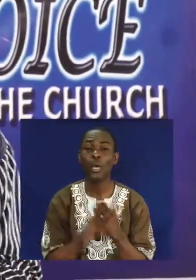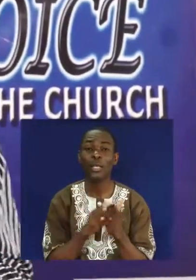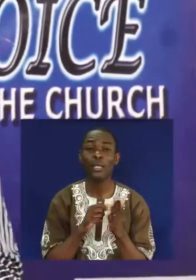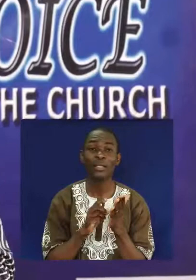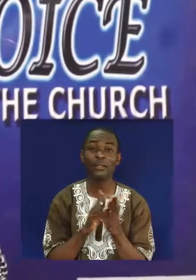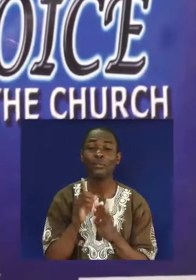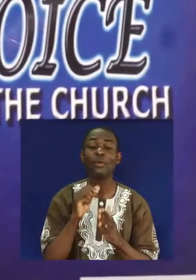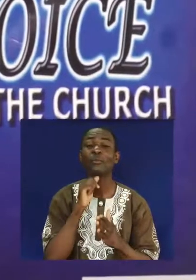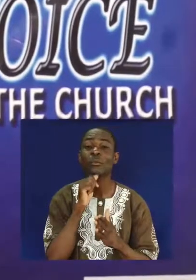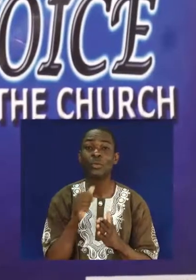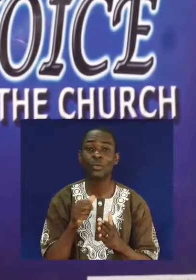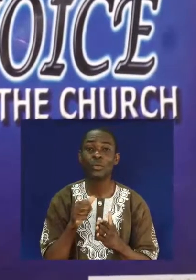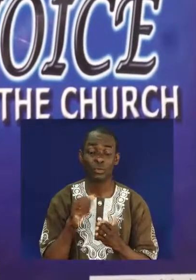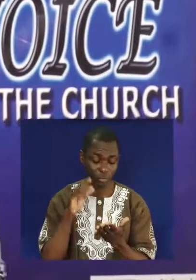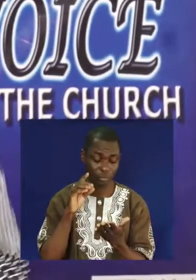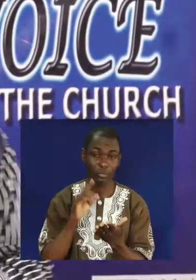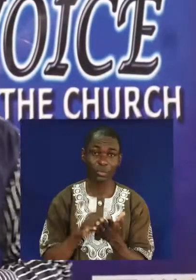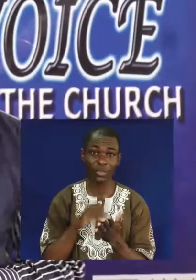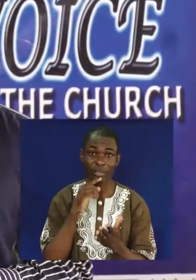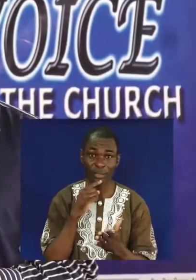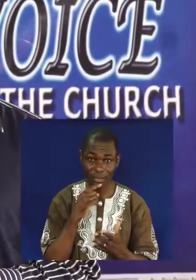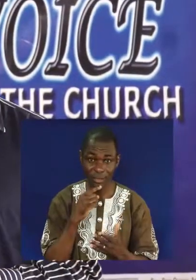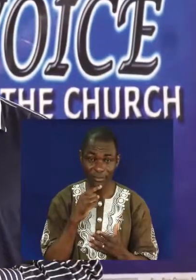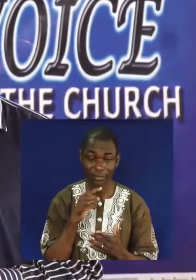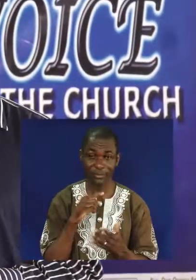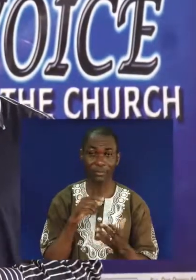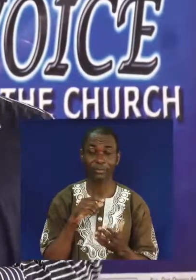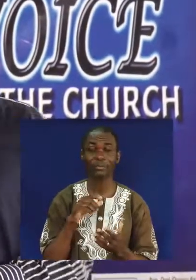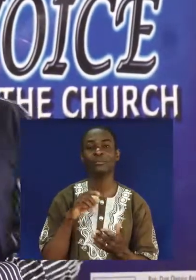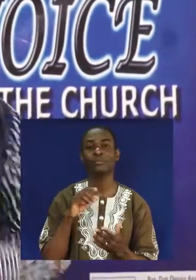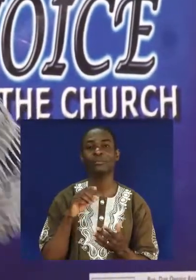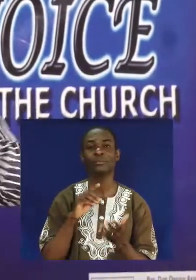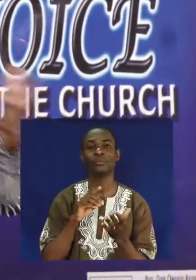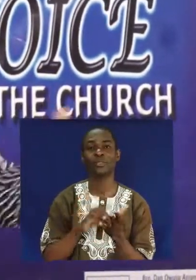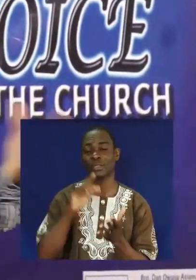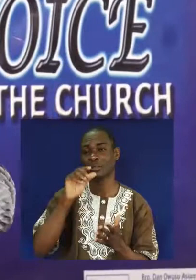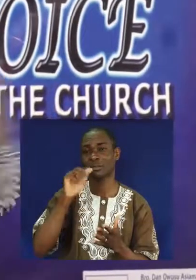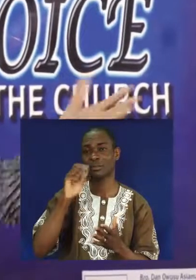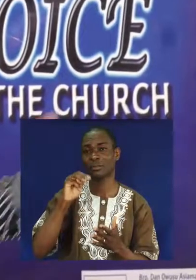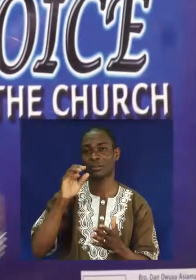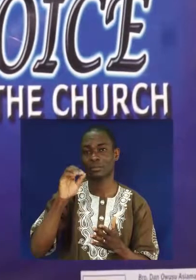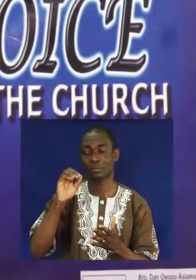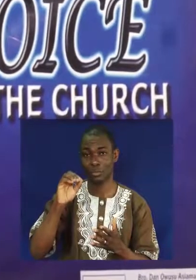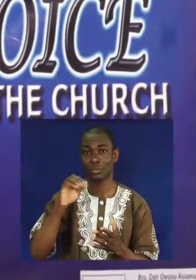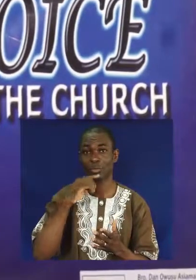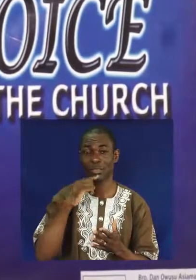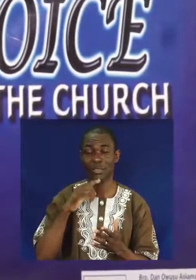onipa ho ahuma bro ben na wo wo ne mimu abaye adwuma na ye do kwetena mu a se na wo ye